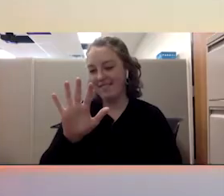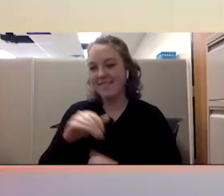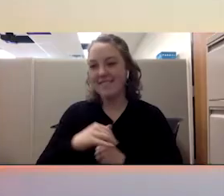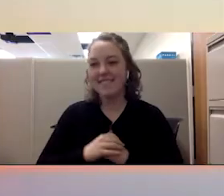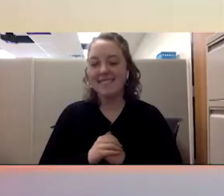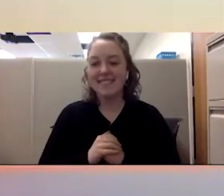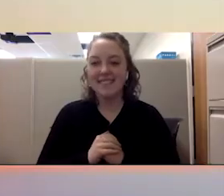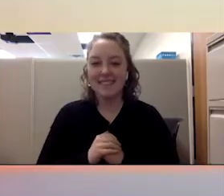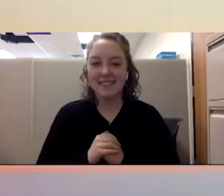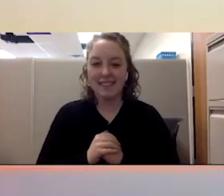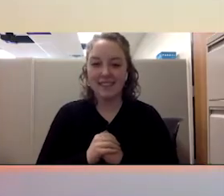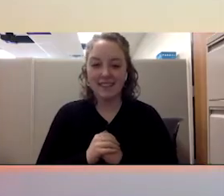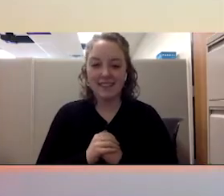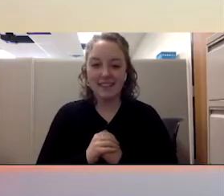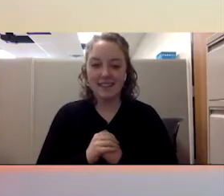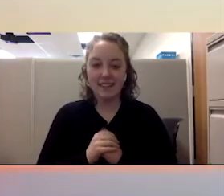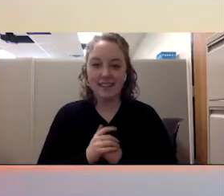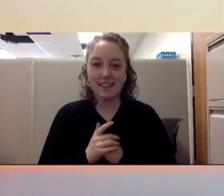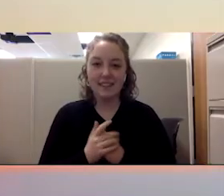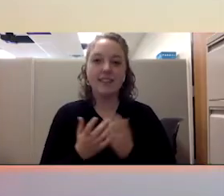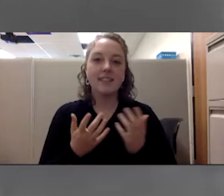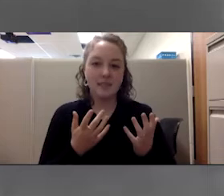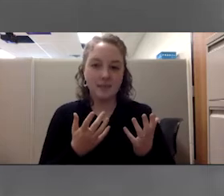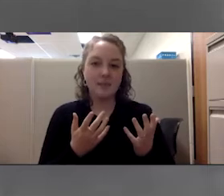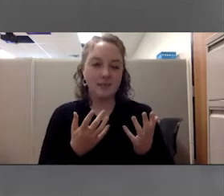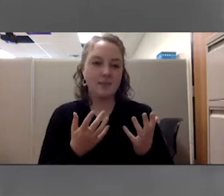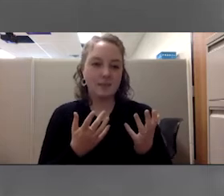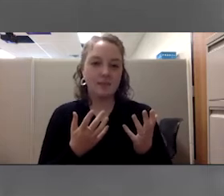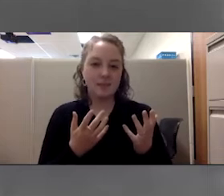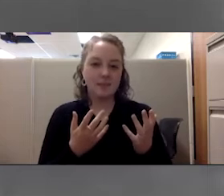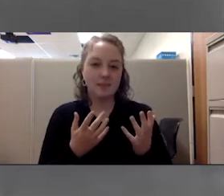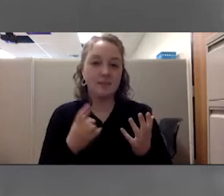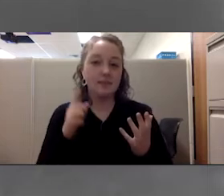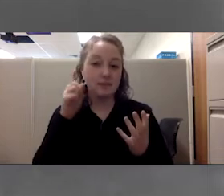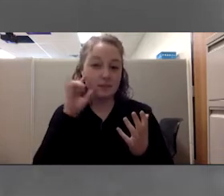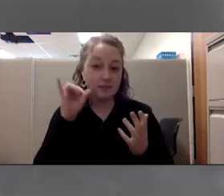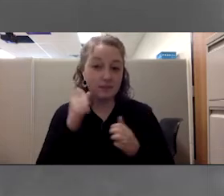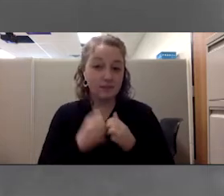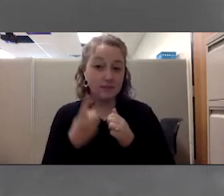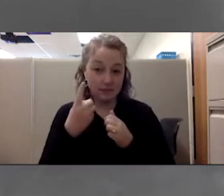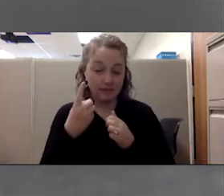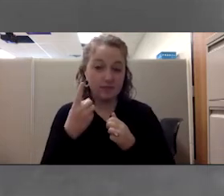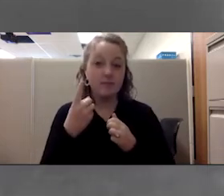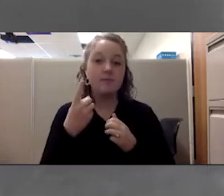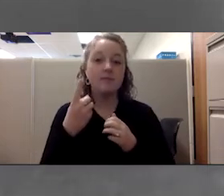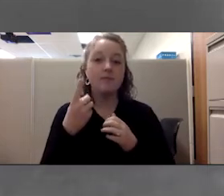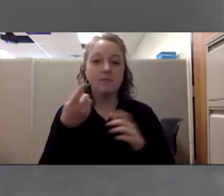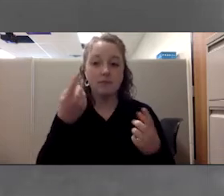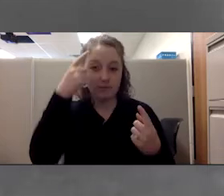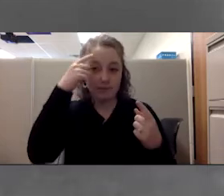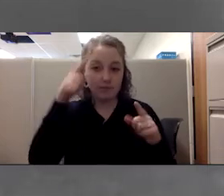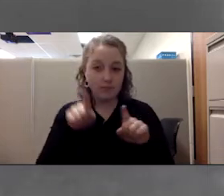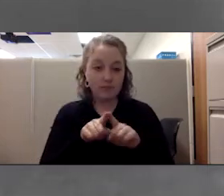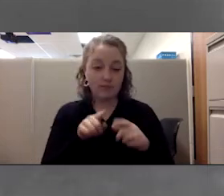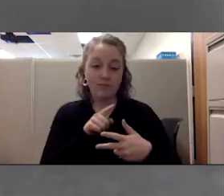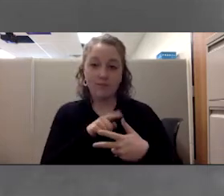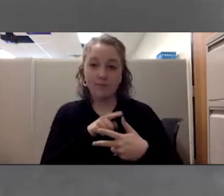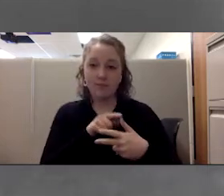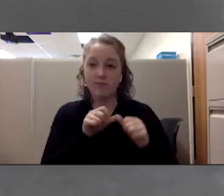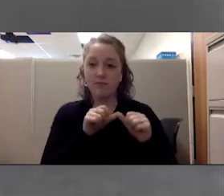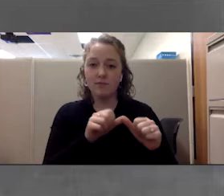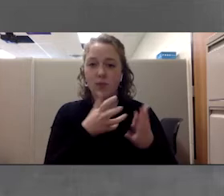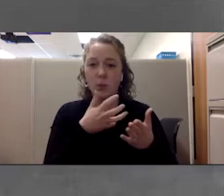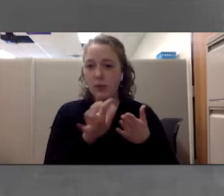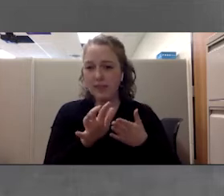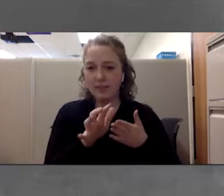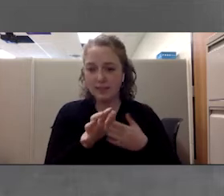So somebody else's yeah. turn. Well, just to bring it back, so it sounds like everybody's on the same page on the maintain system. Seems like a waste of it,